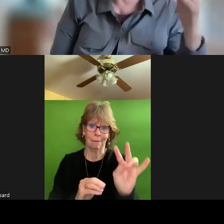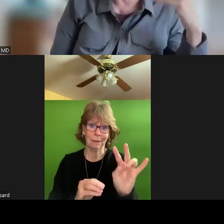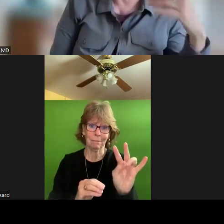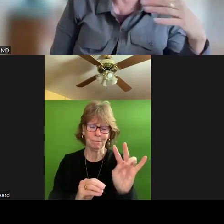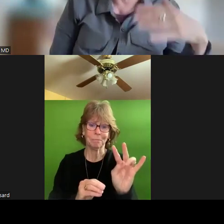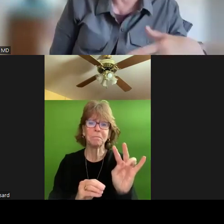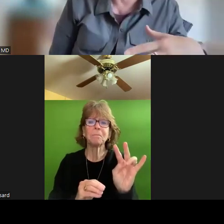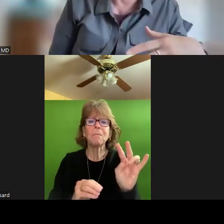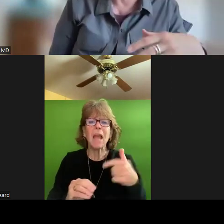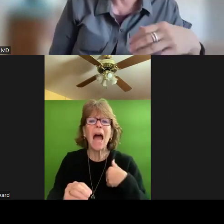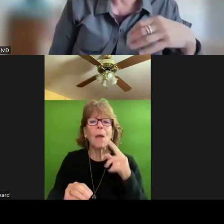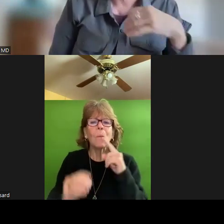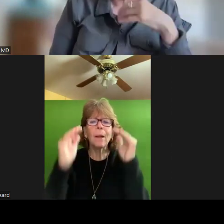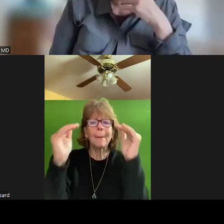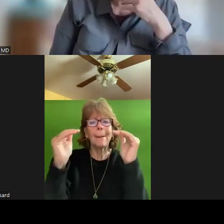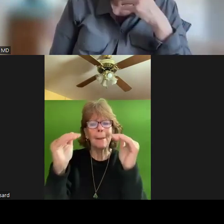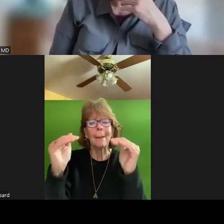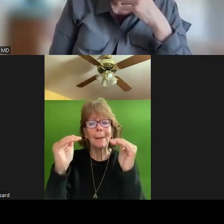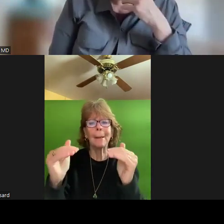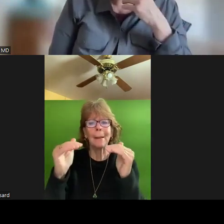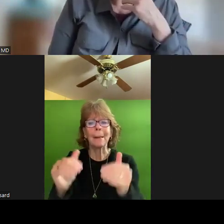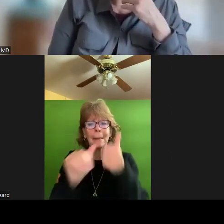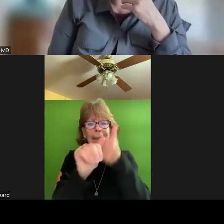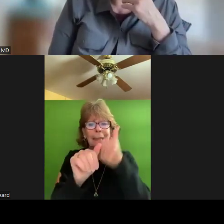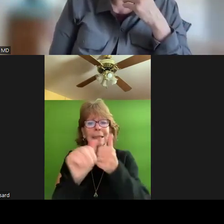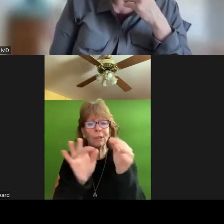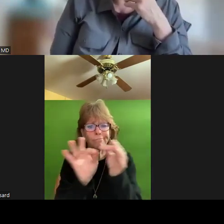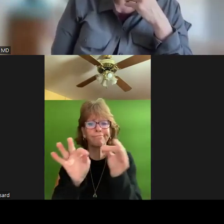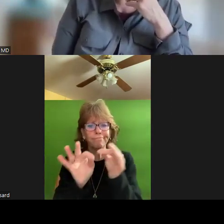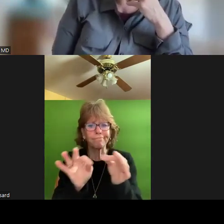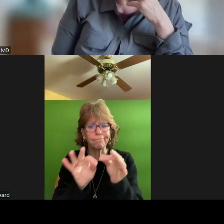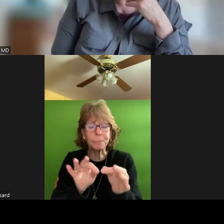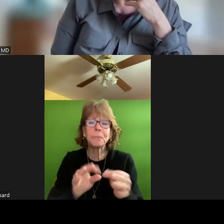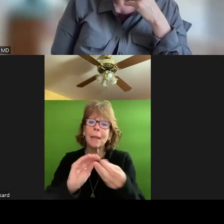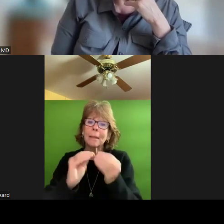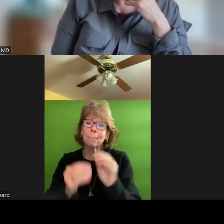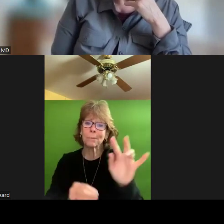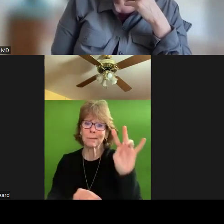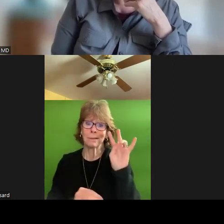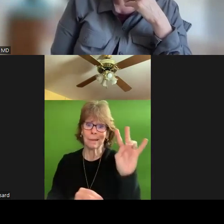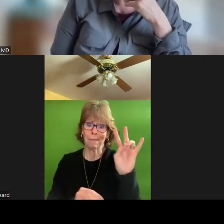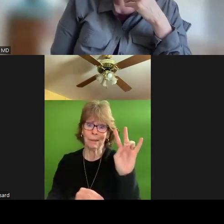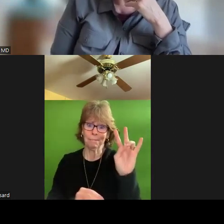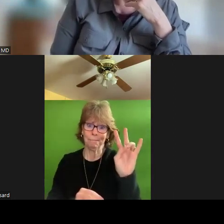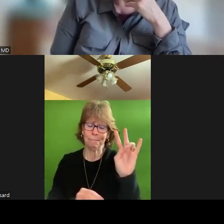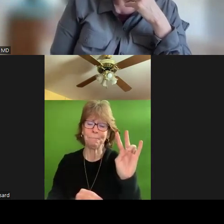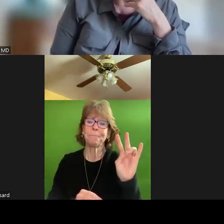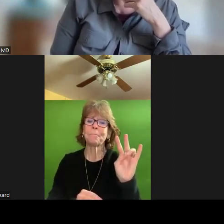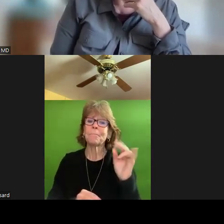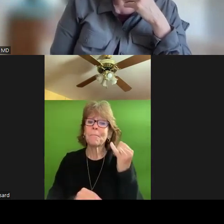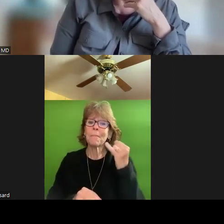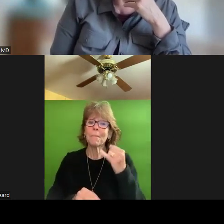go through it item by item. So recommendation number 7 says, if